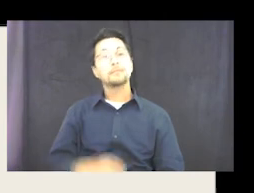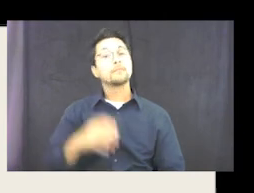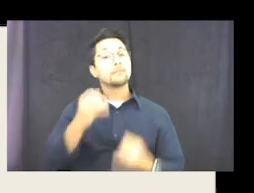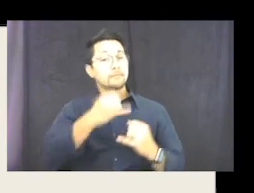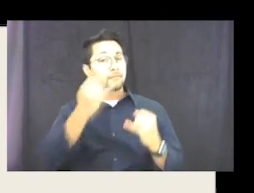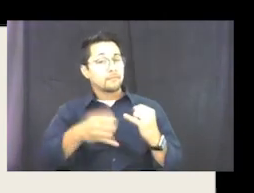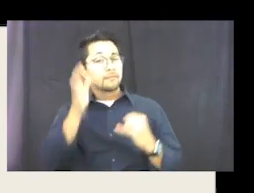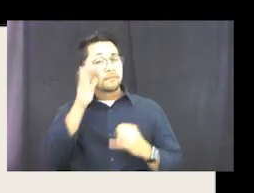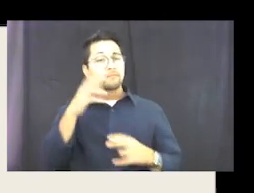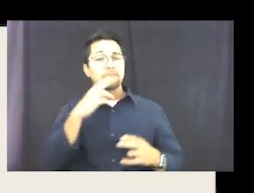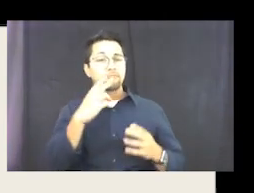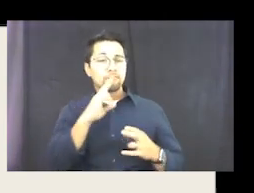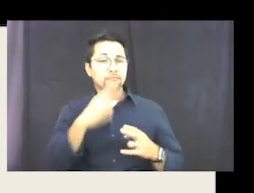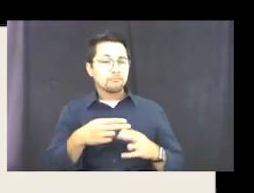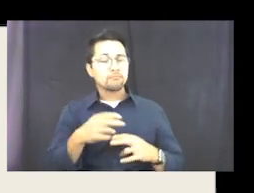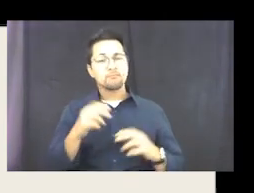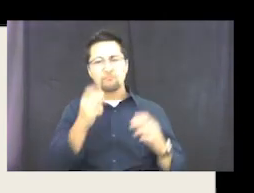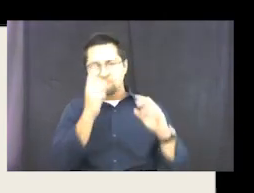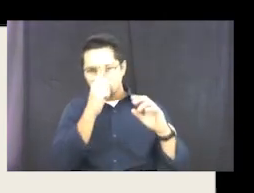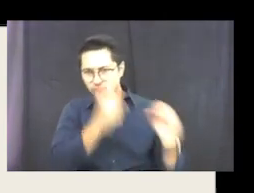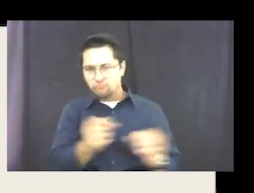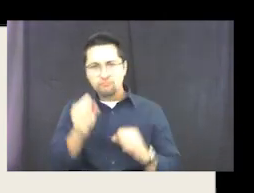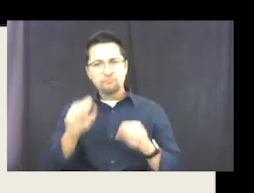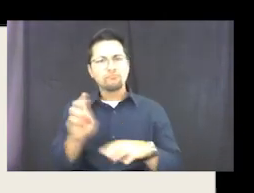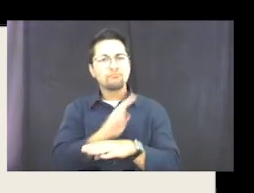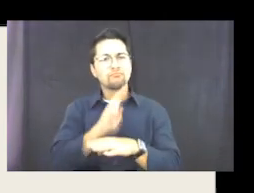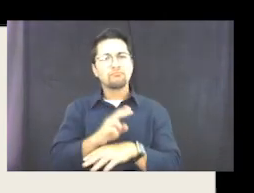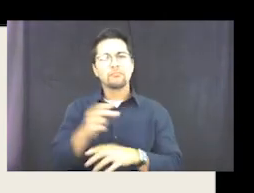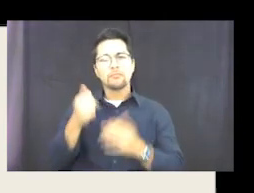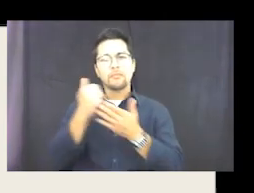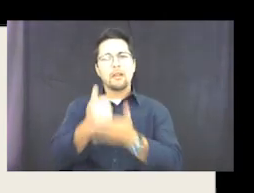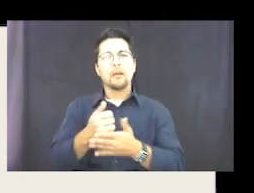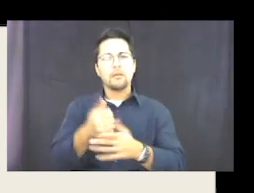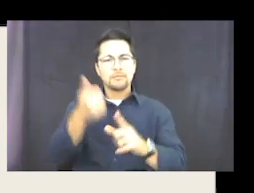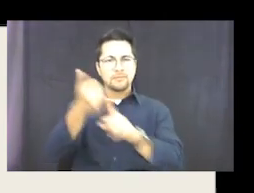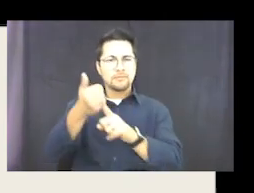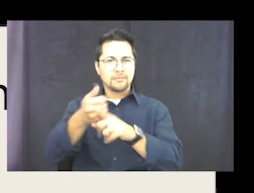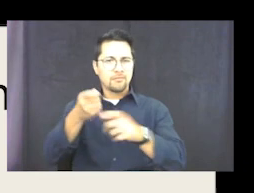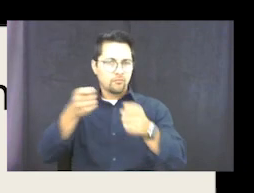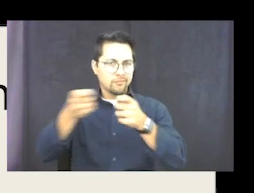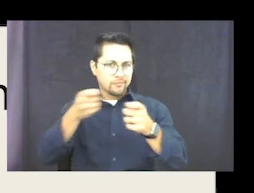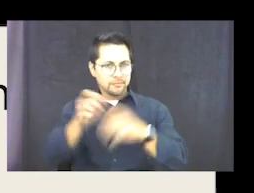Finally, we are going to discuss strategies that can be used to help self-regulation.